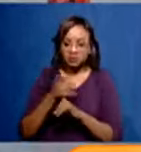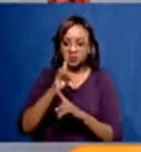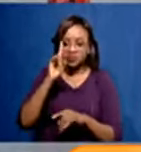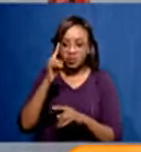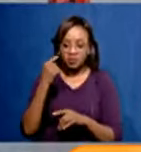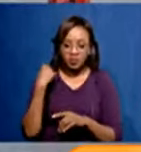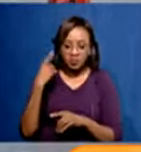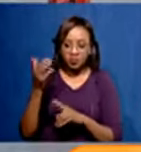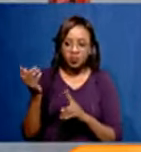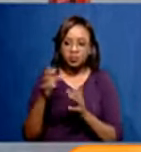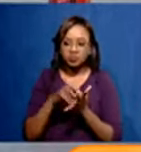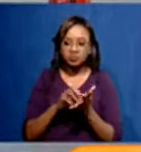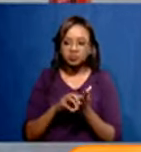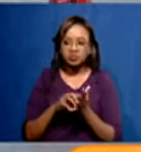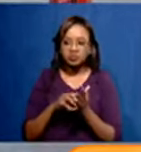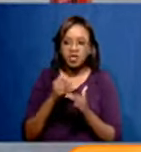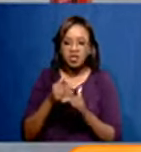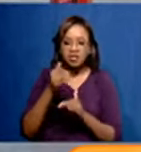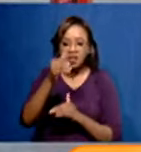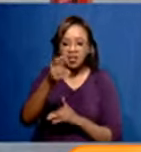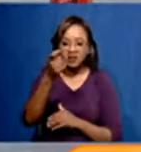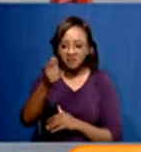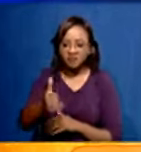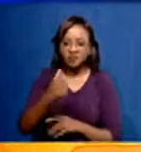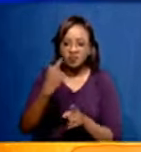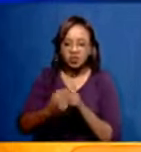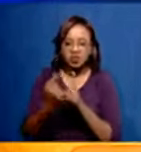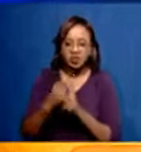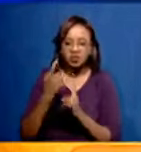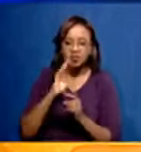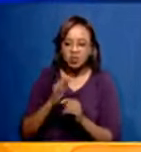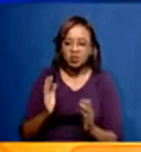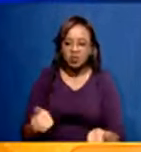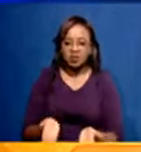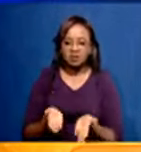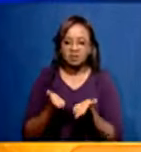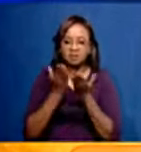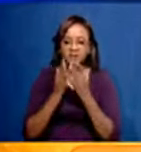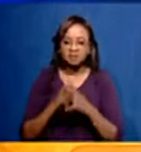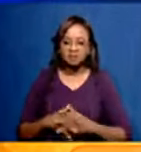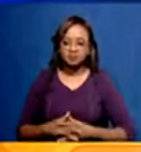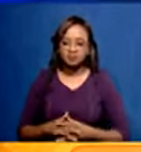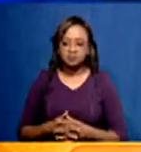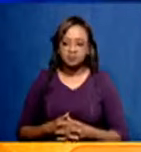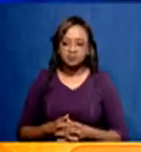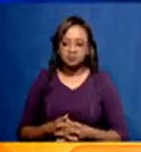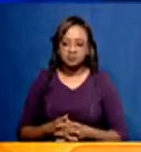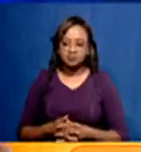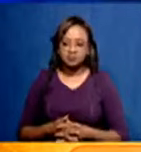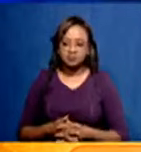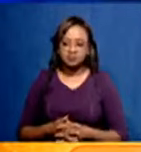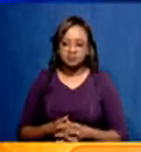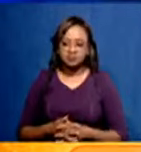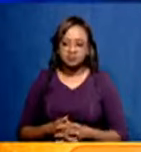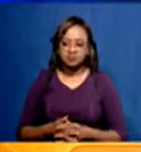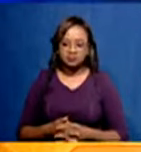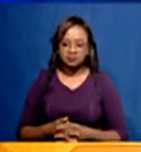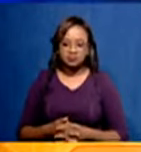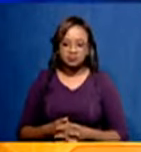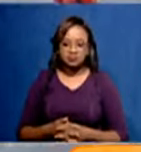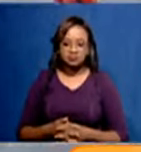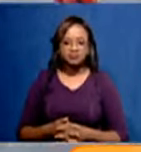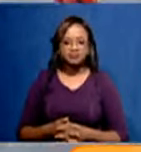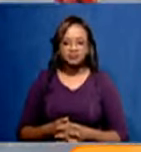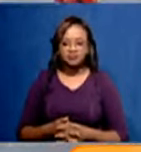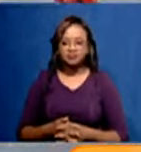from now, not 10 years from now, in the next few years, this will happen. It's very exciting, and I count you in also as a proponent of that vision. I'm